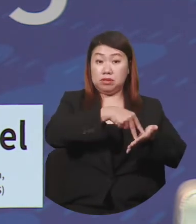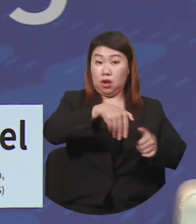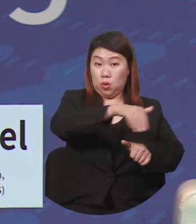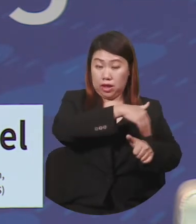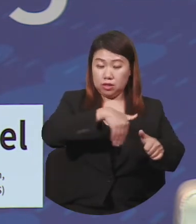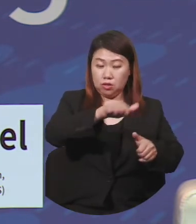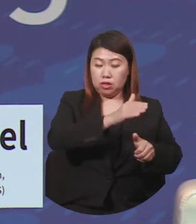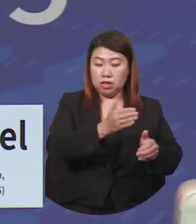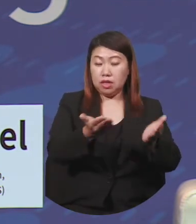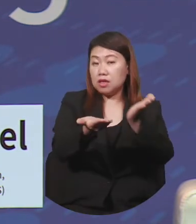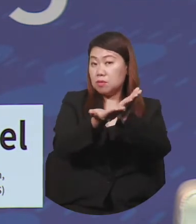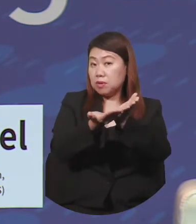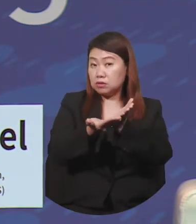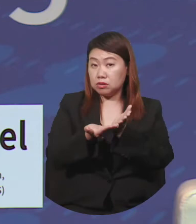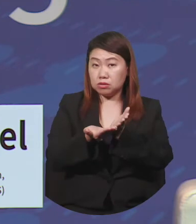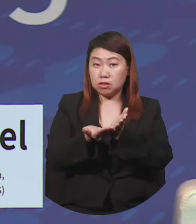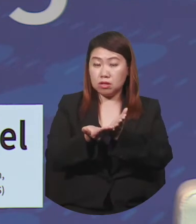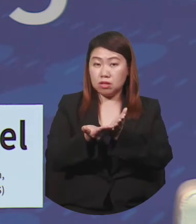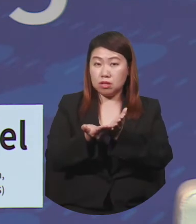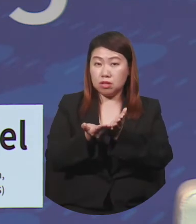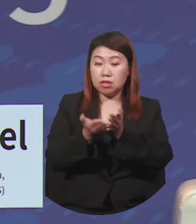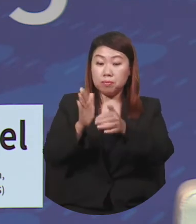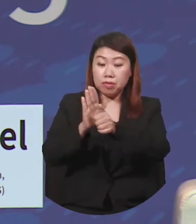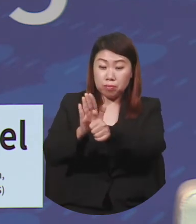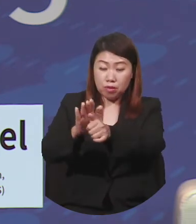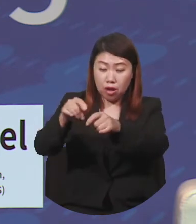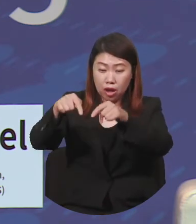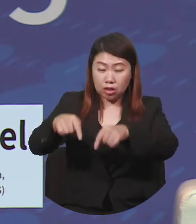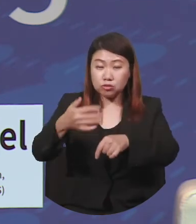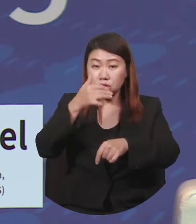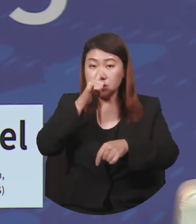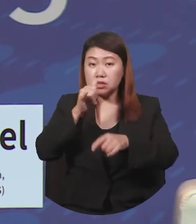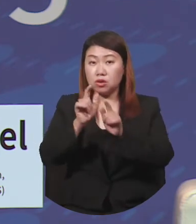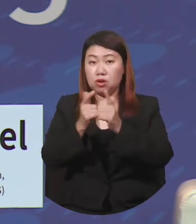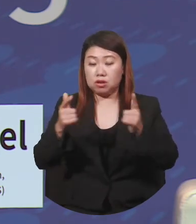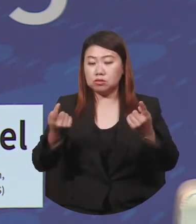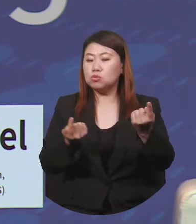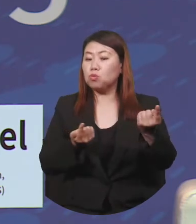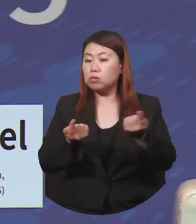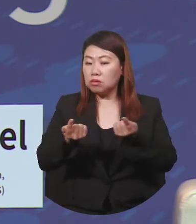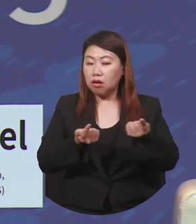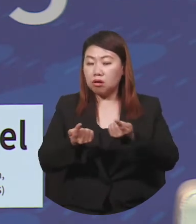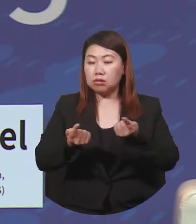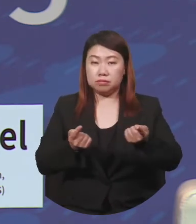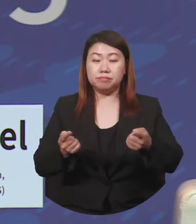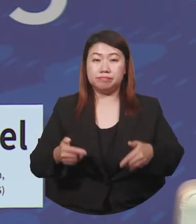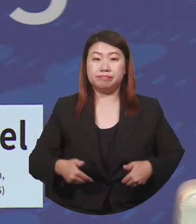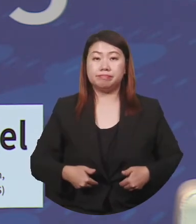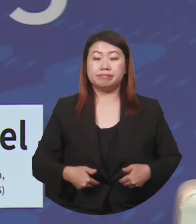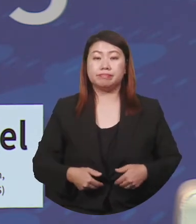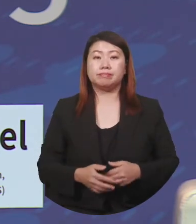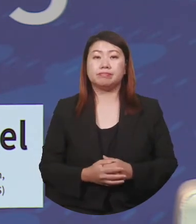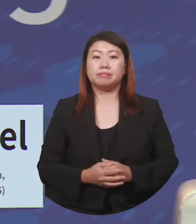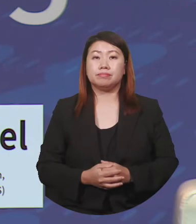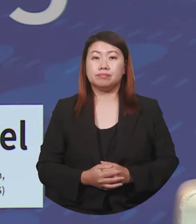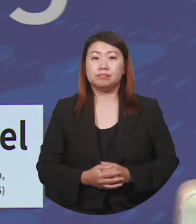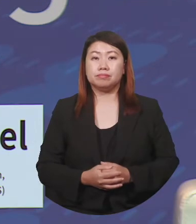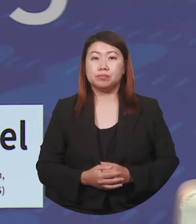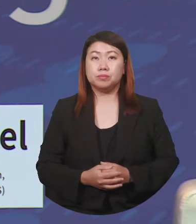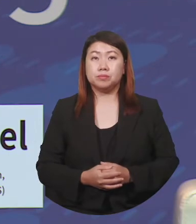a specific role, a niche to bring together, especially in an informal way, in the Busan